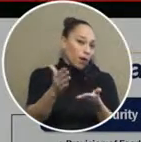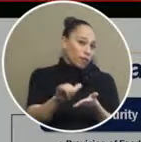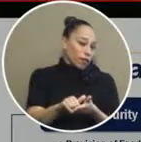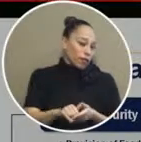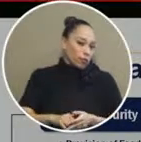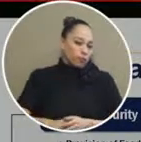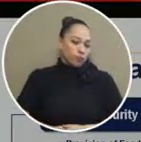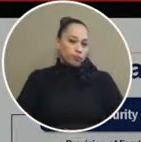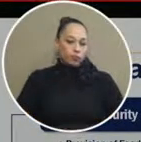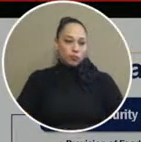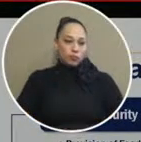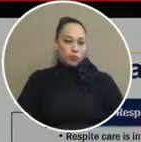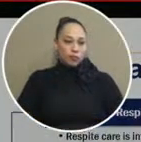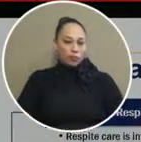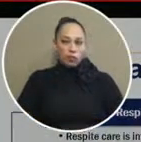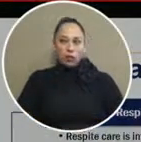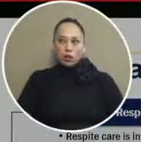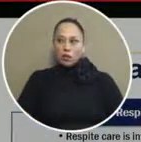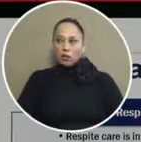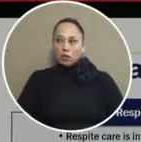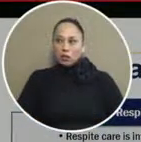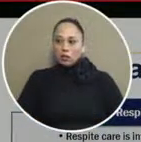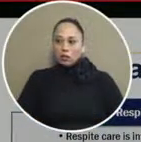slide, please.